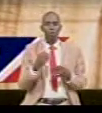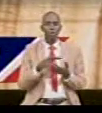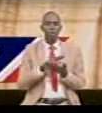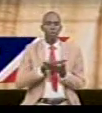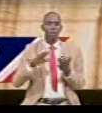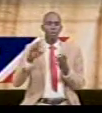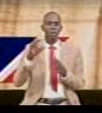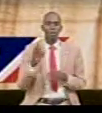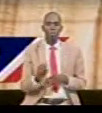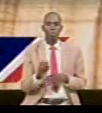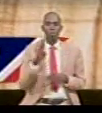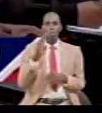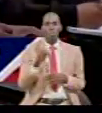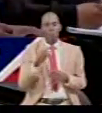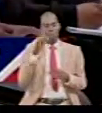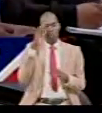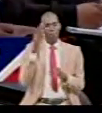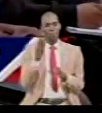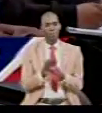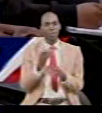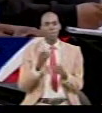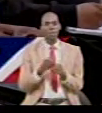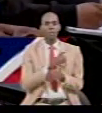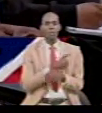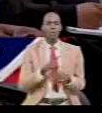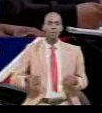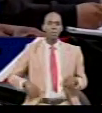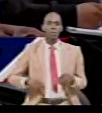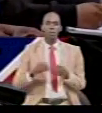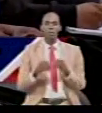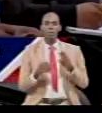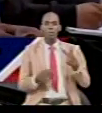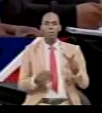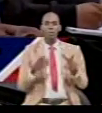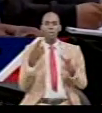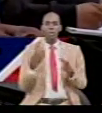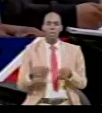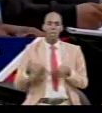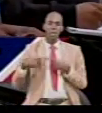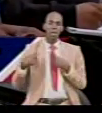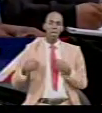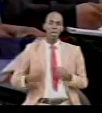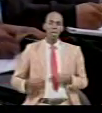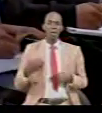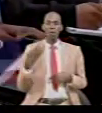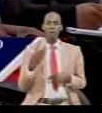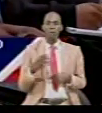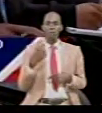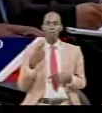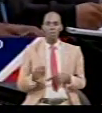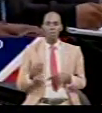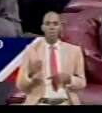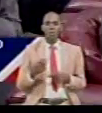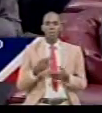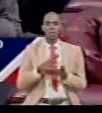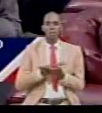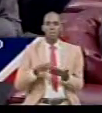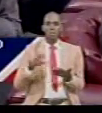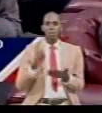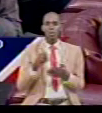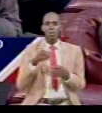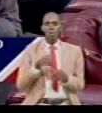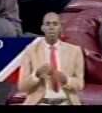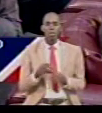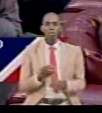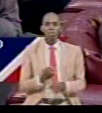by faith in the Lord. Number two, the heart of the righteous in faithfulness